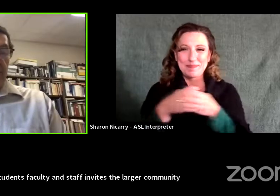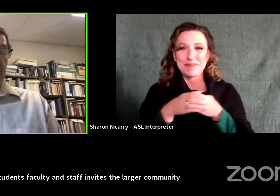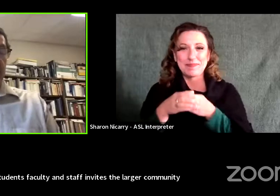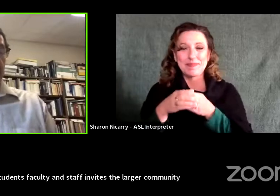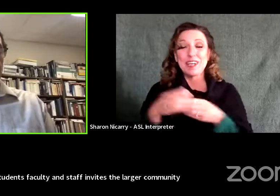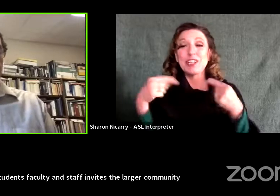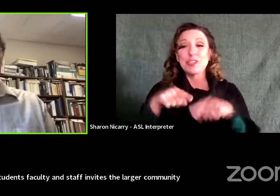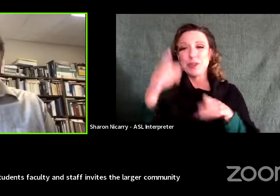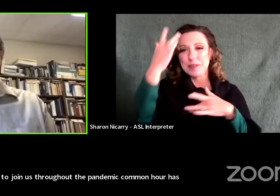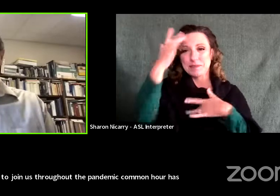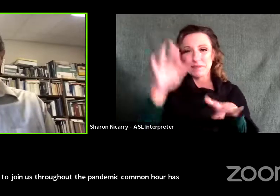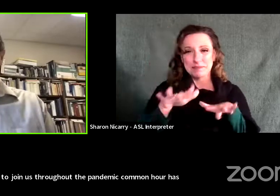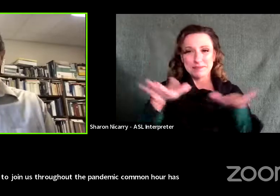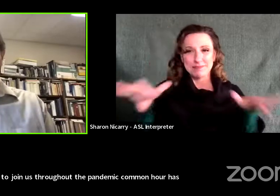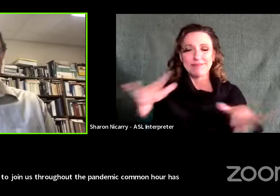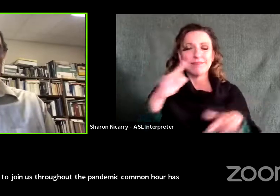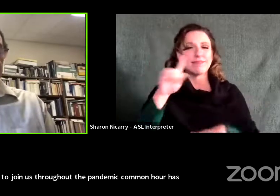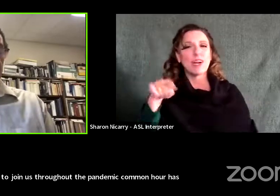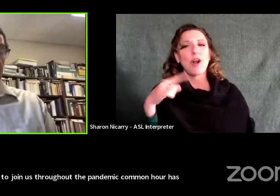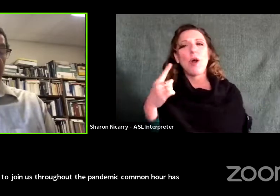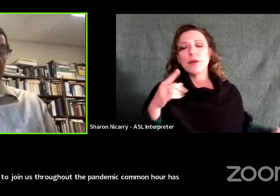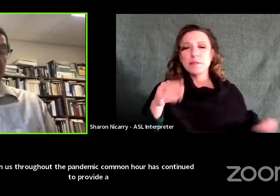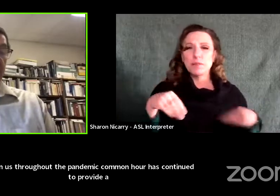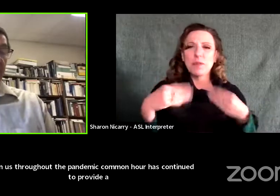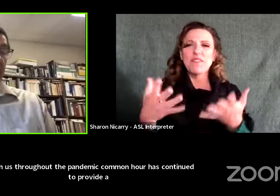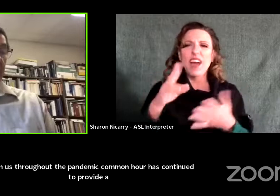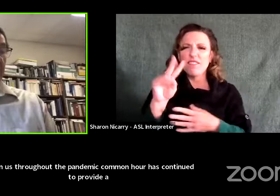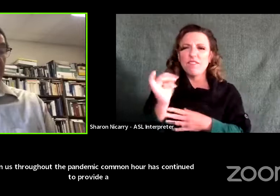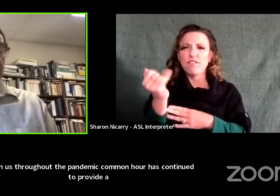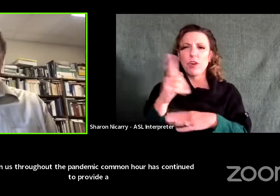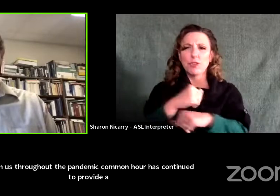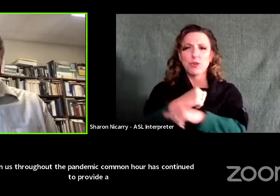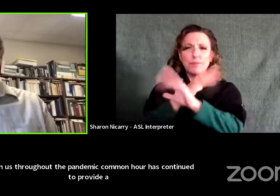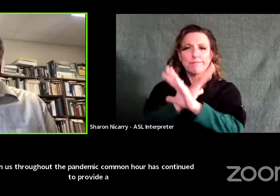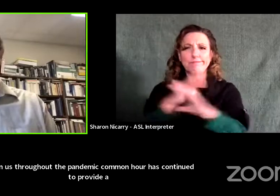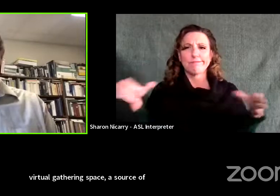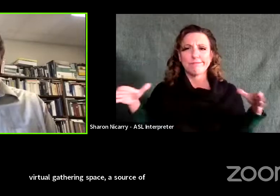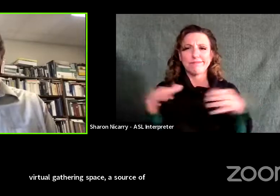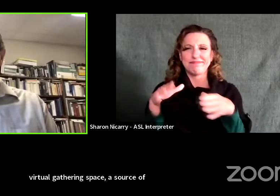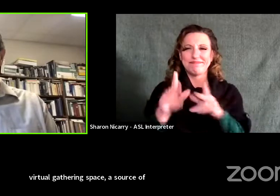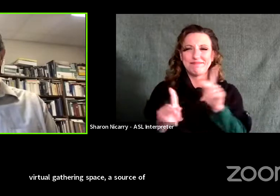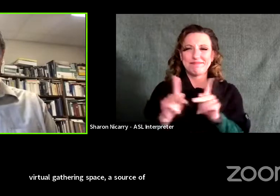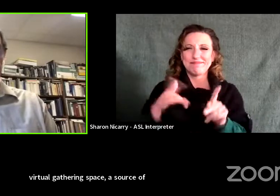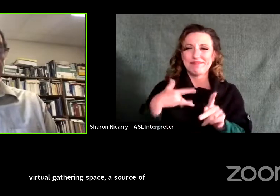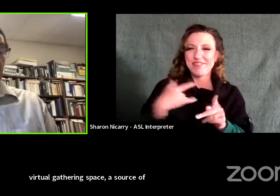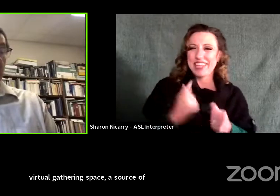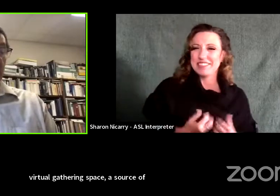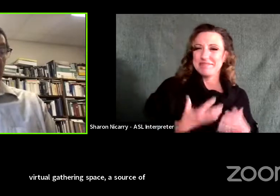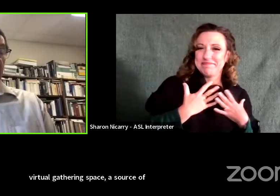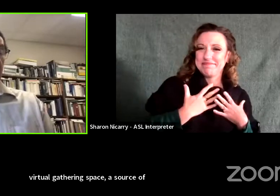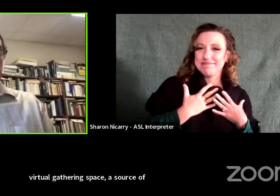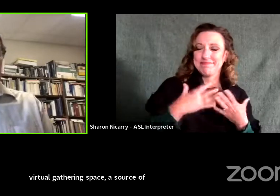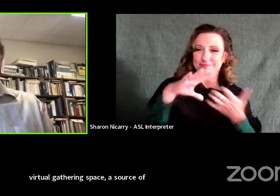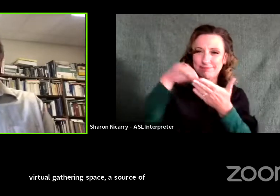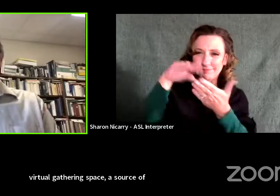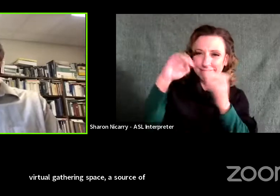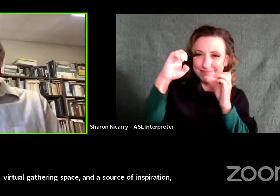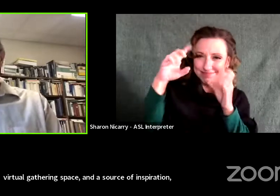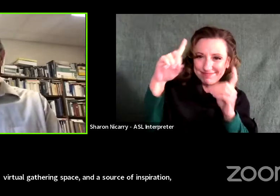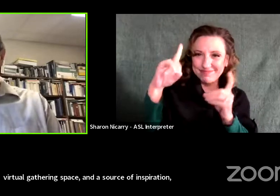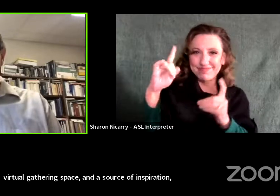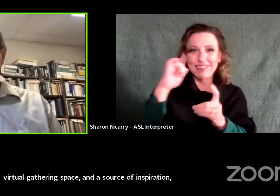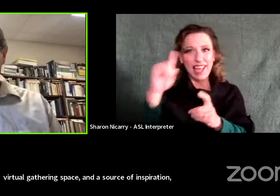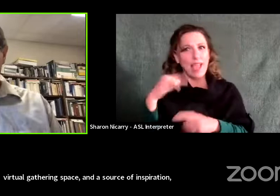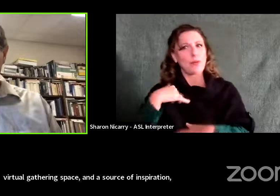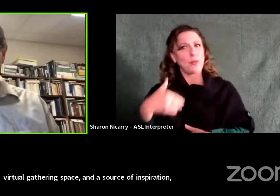Hour has continued to provide a virtual gathering space and a source of inspiration, education, and compelling